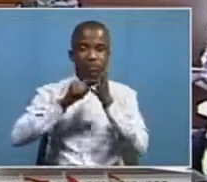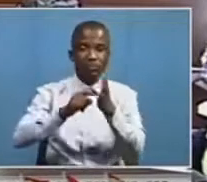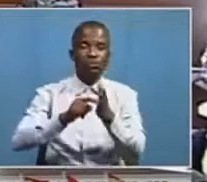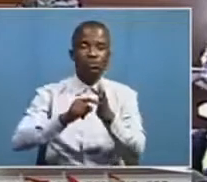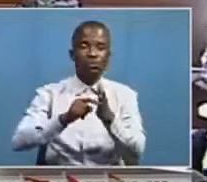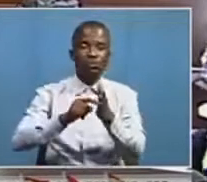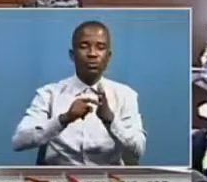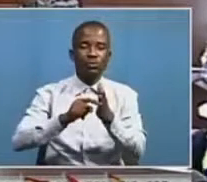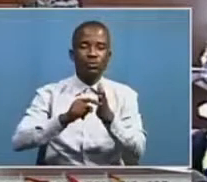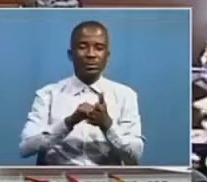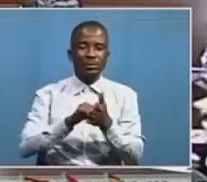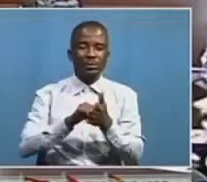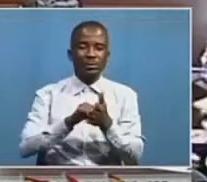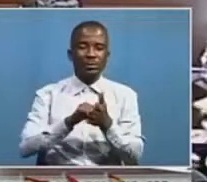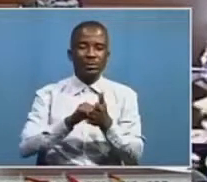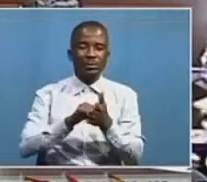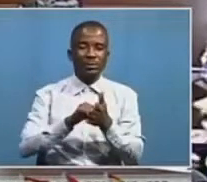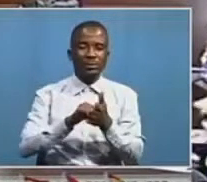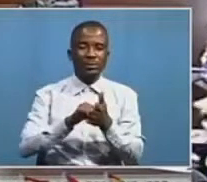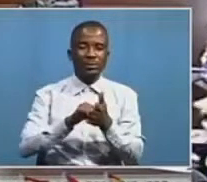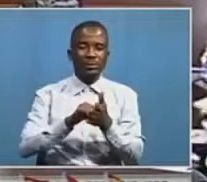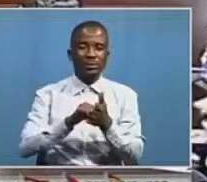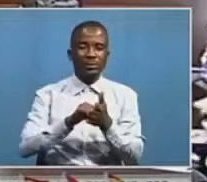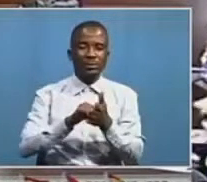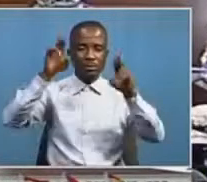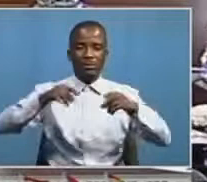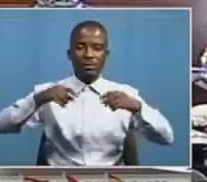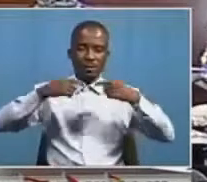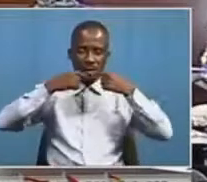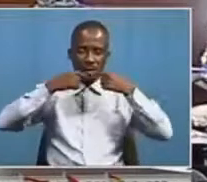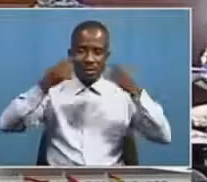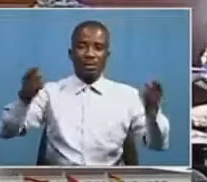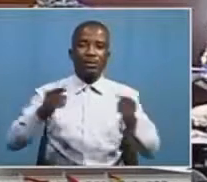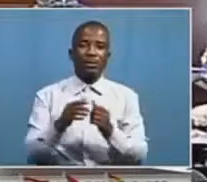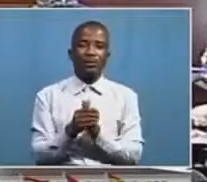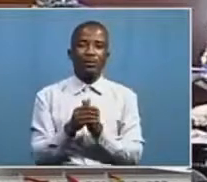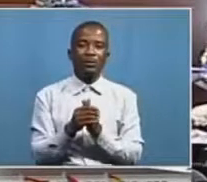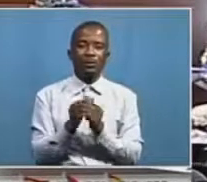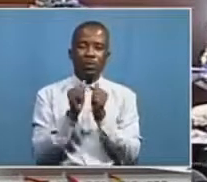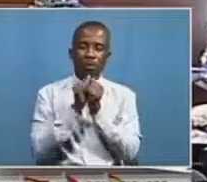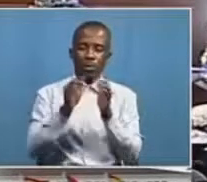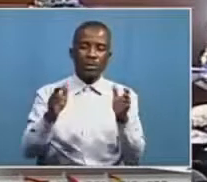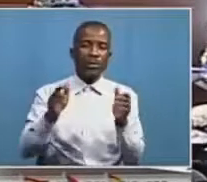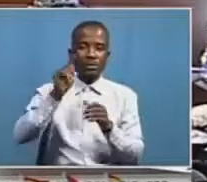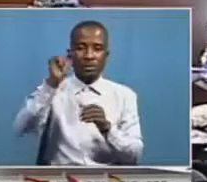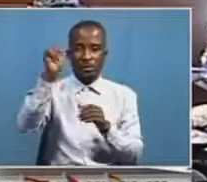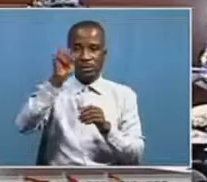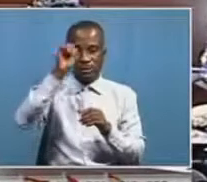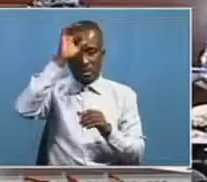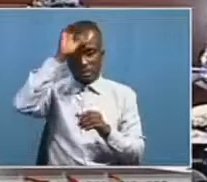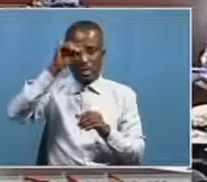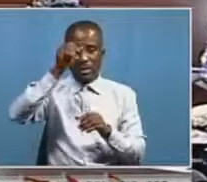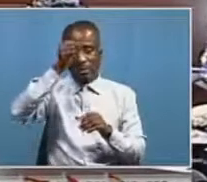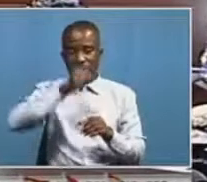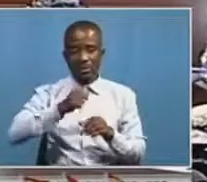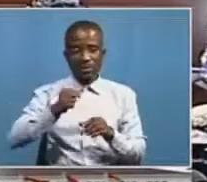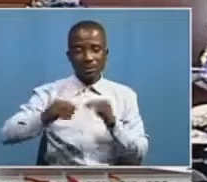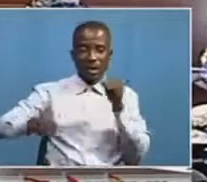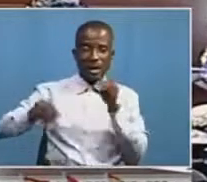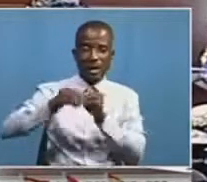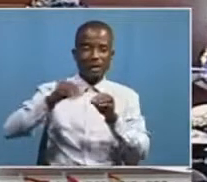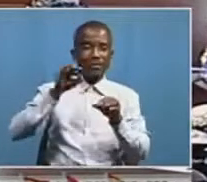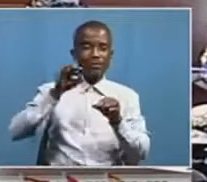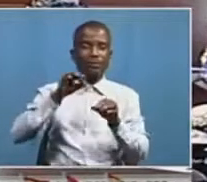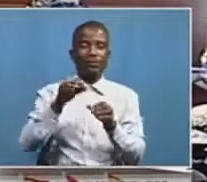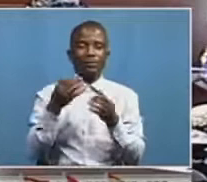clearly shows that the votes declared was without the votes from Techiman South constituency. It thus shows that